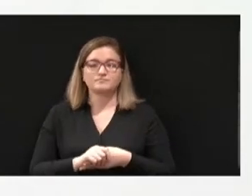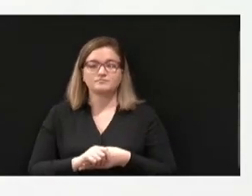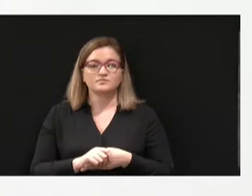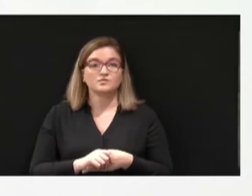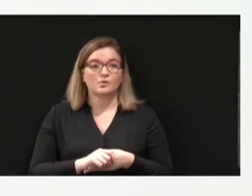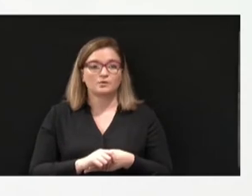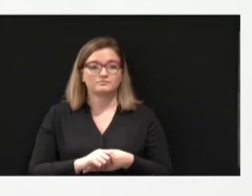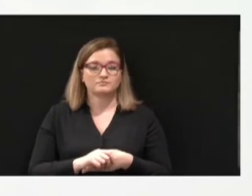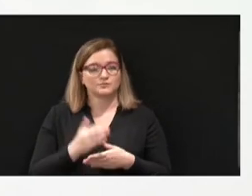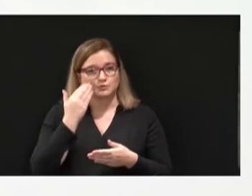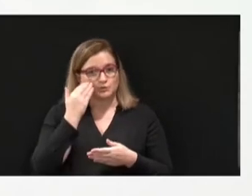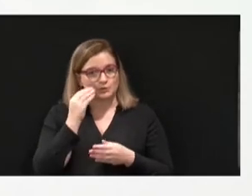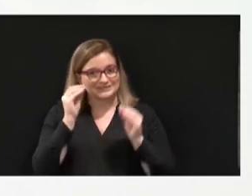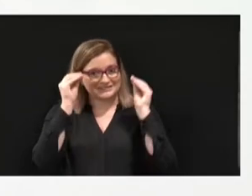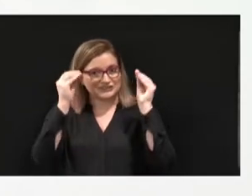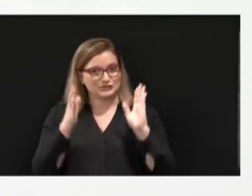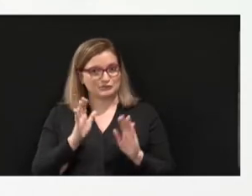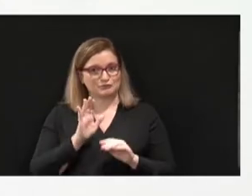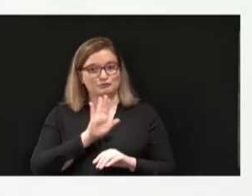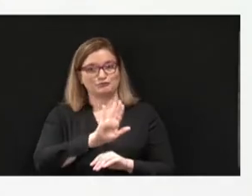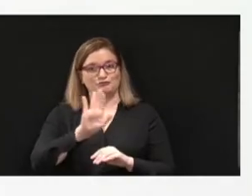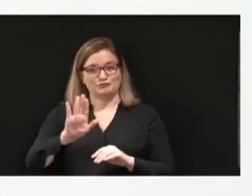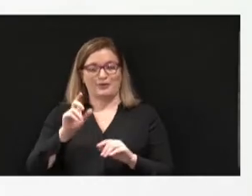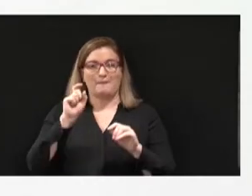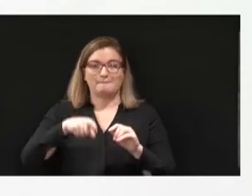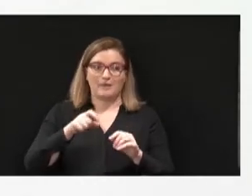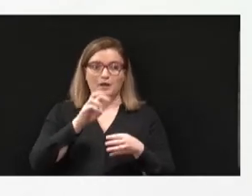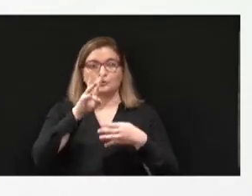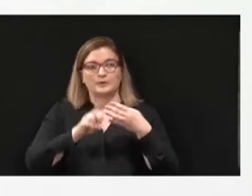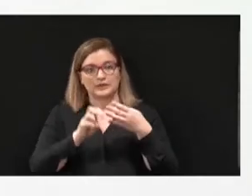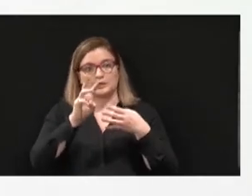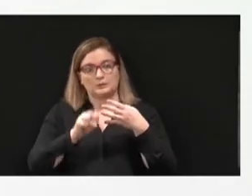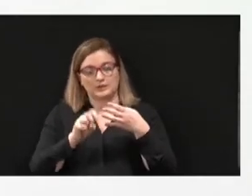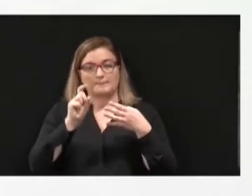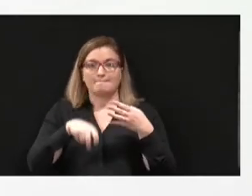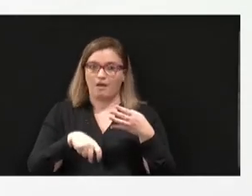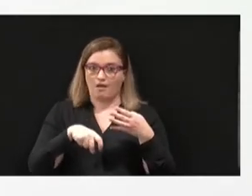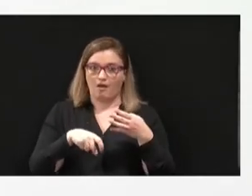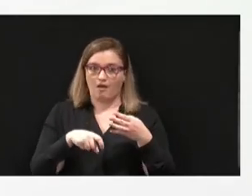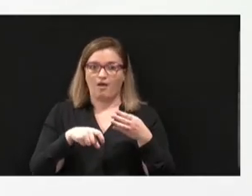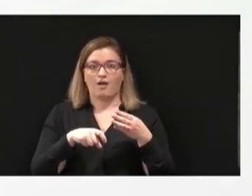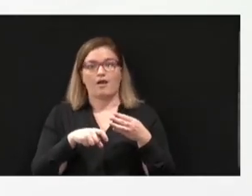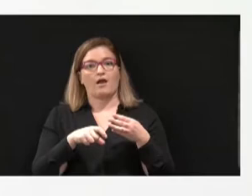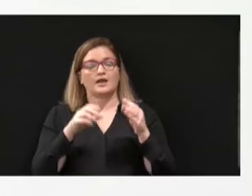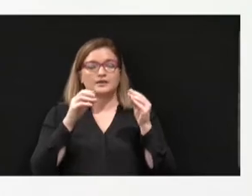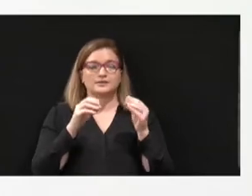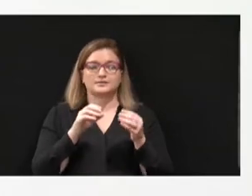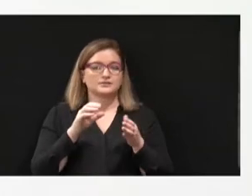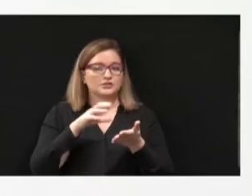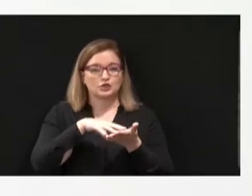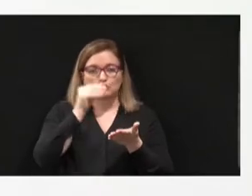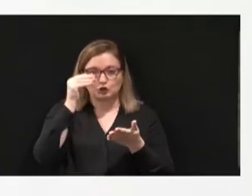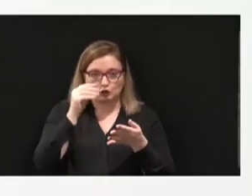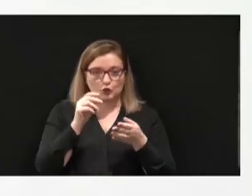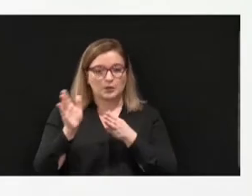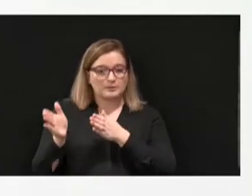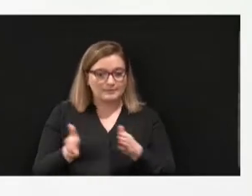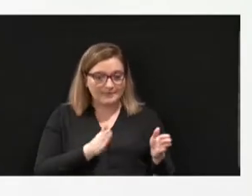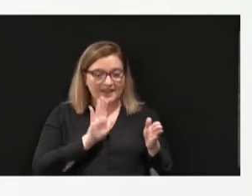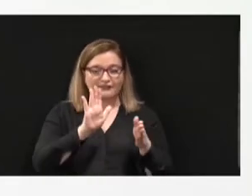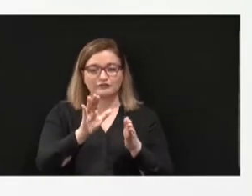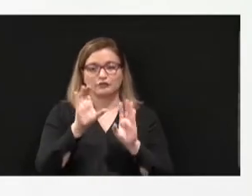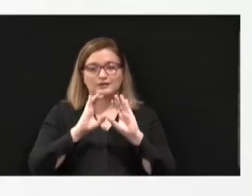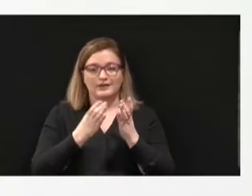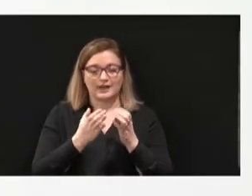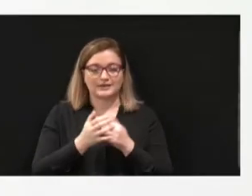was to watch Godfather 1 and 2. Needless to say, I was not very excited about that. So I watched